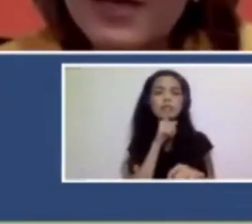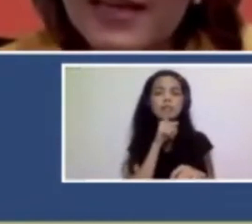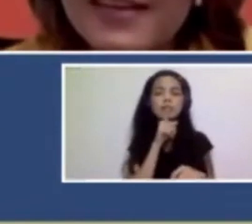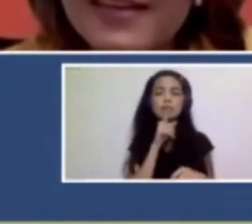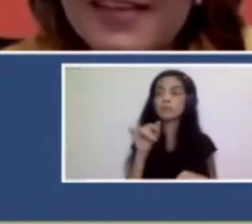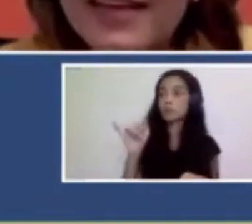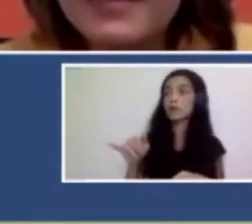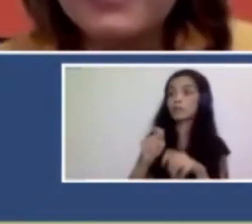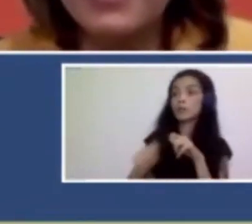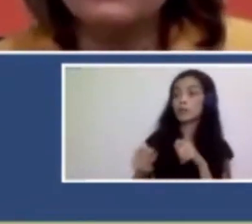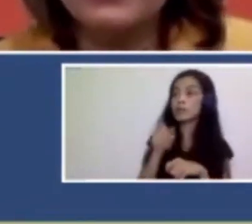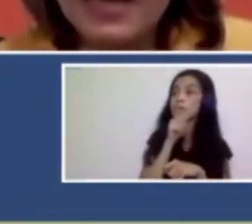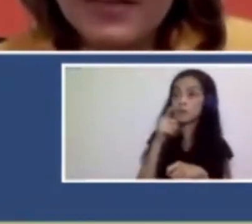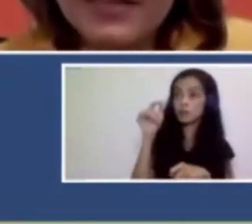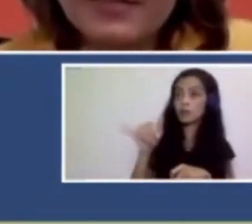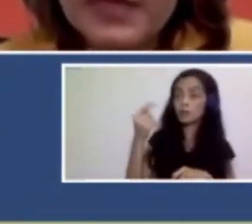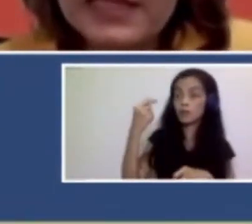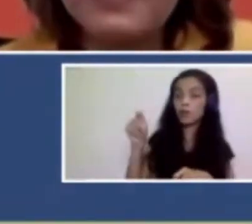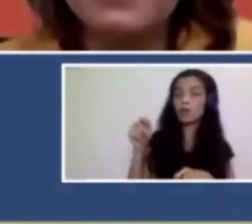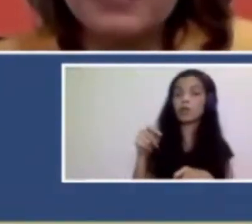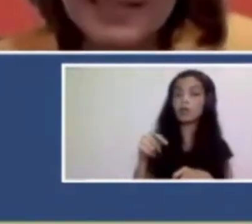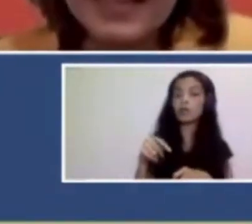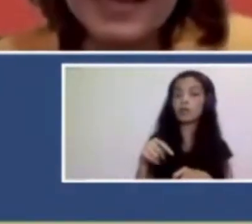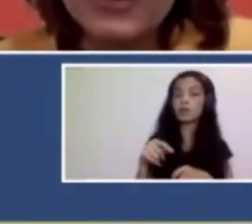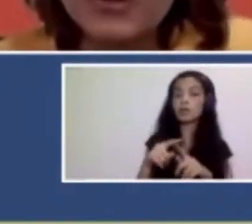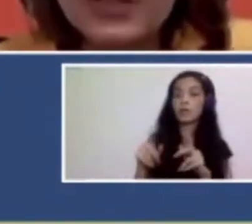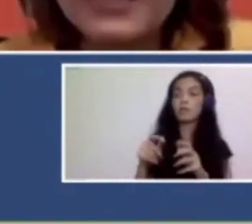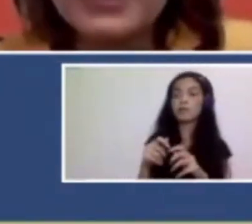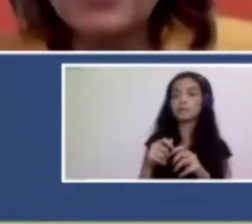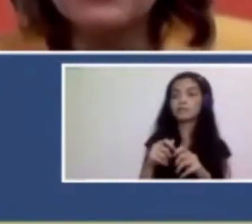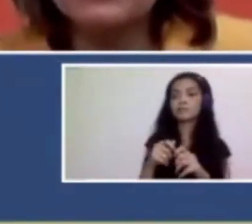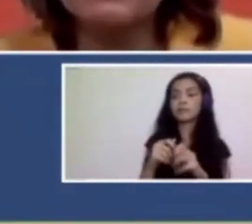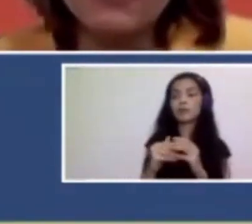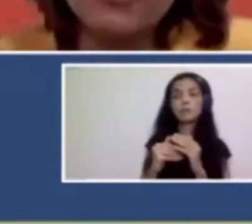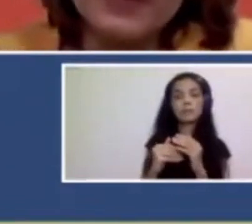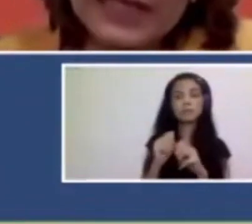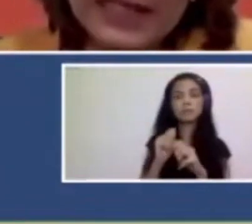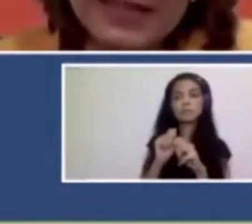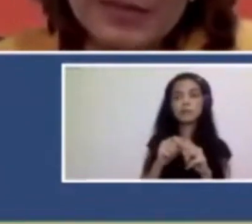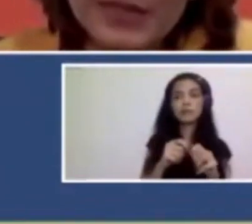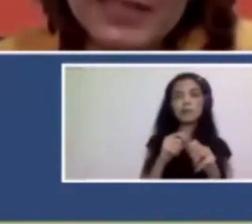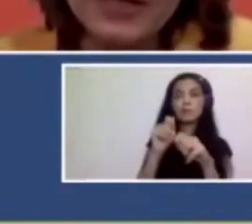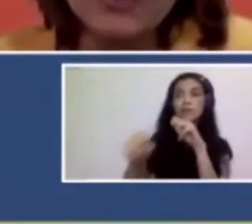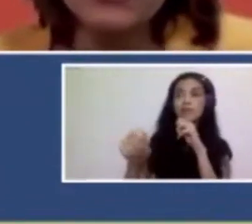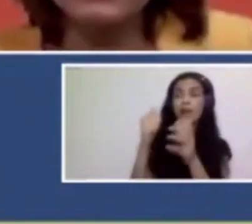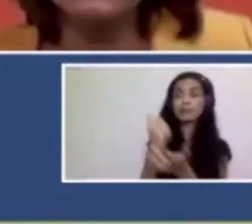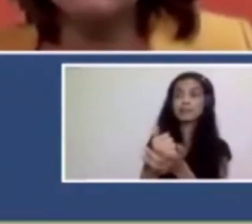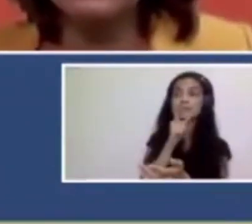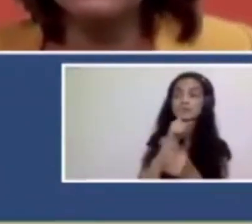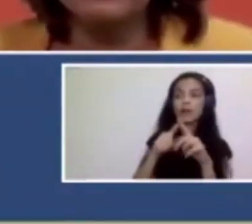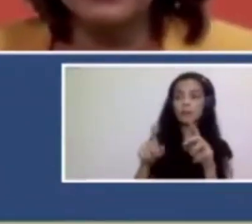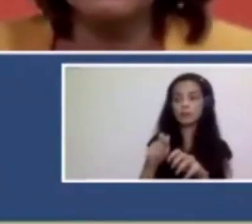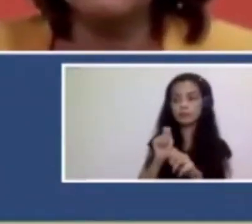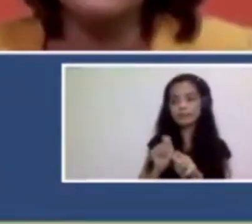the UK, exactly. And we haven't built it in the Mexican community because before building it in the Mexican community, we